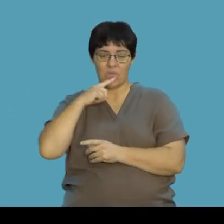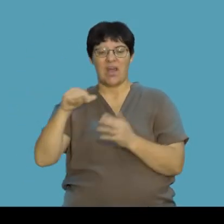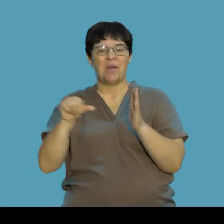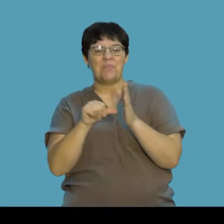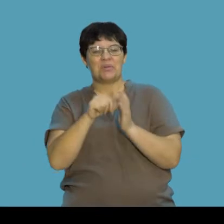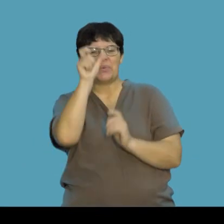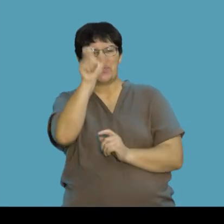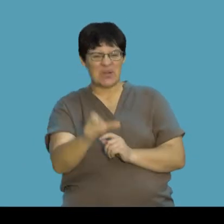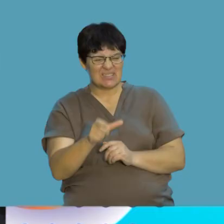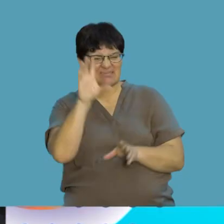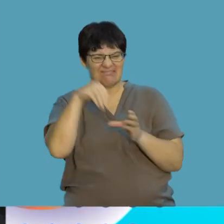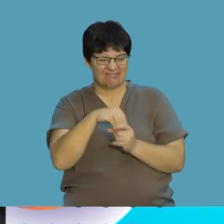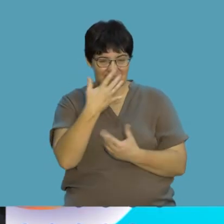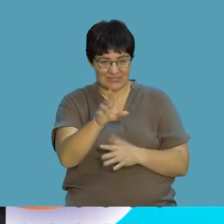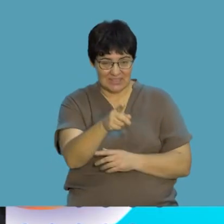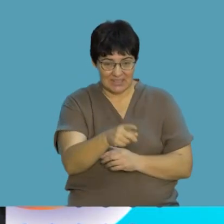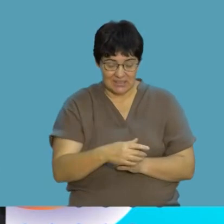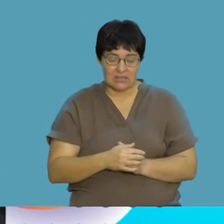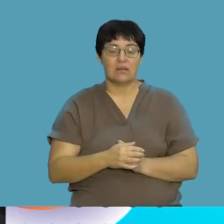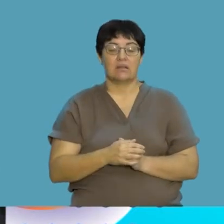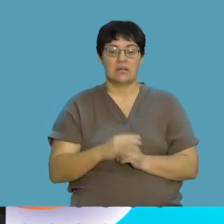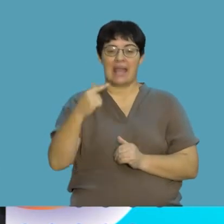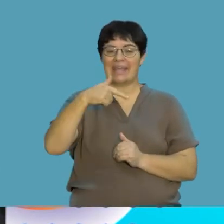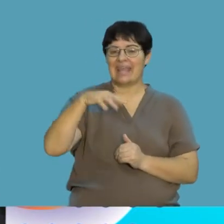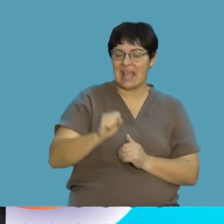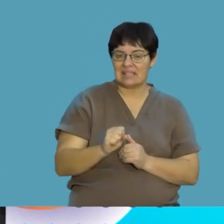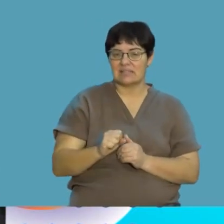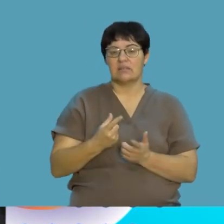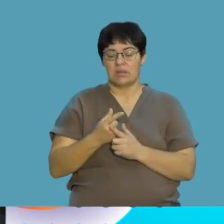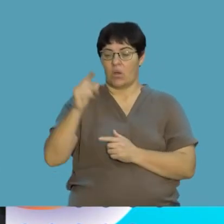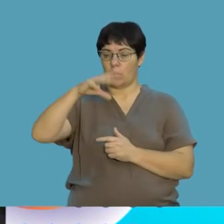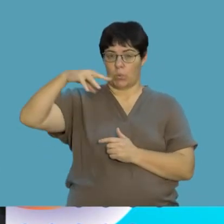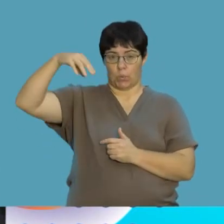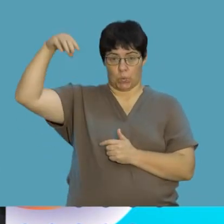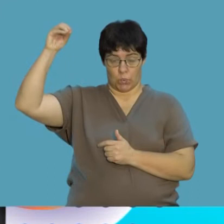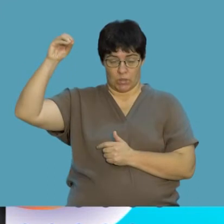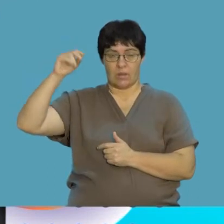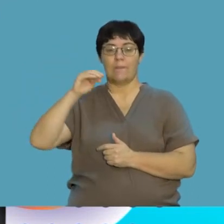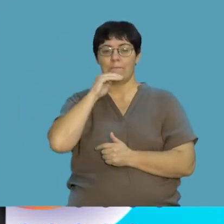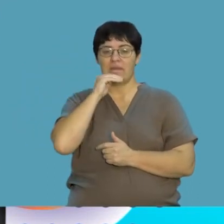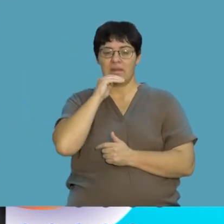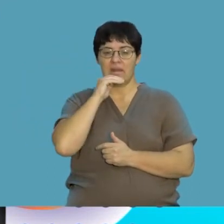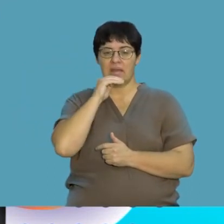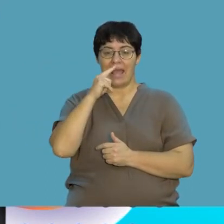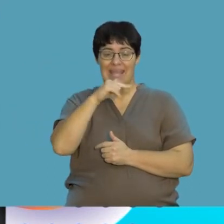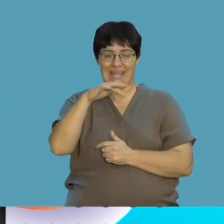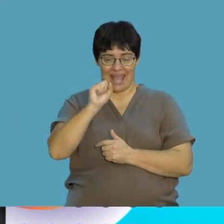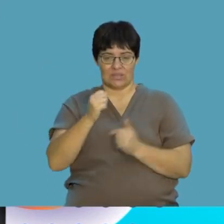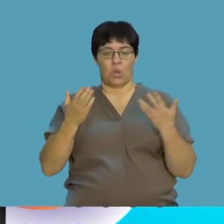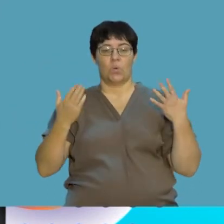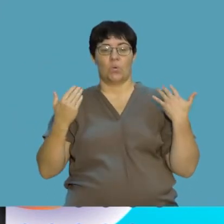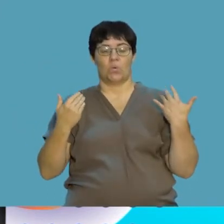we spoke to. So if a gas or a substance condenses, it means we cool a gas, and